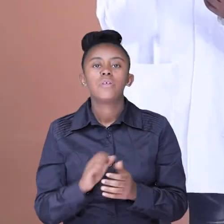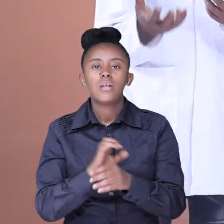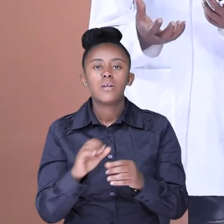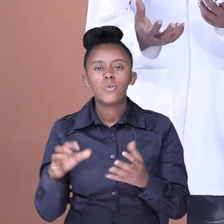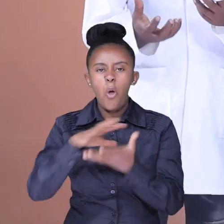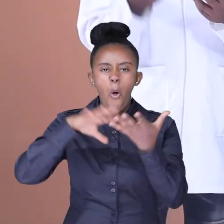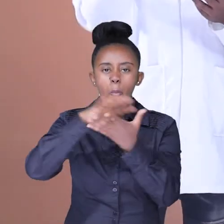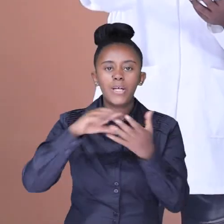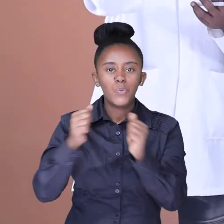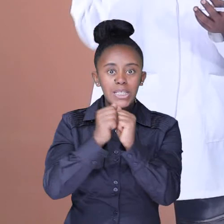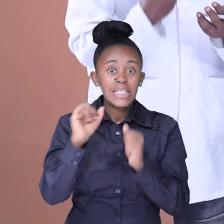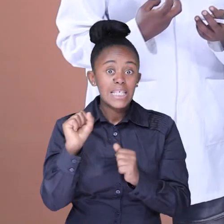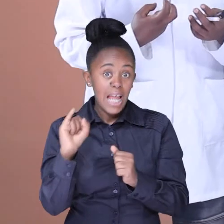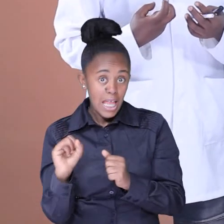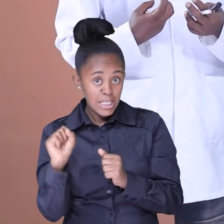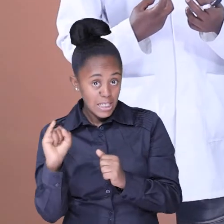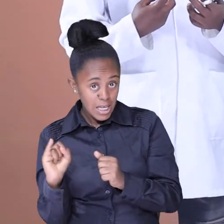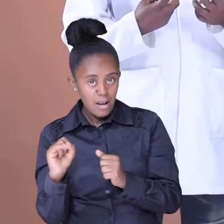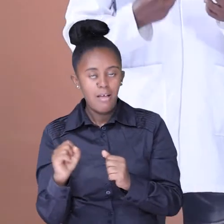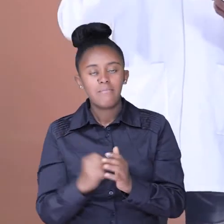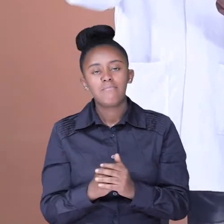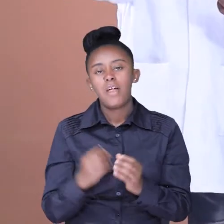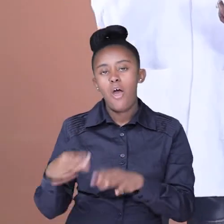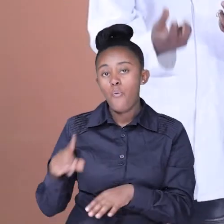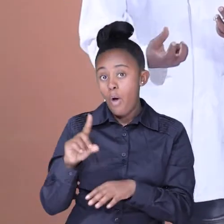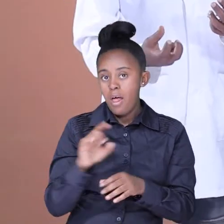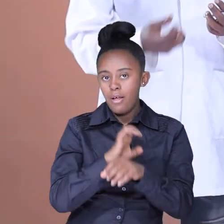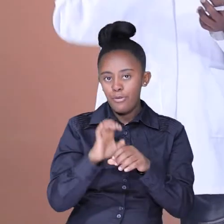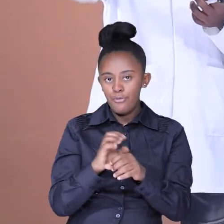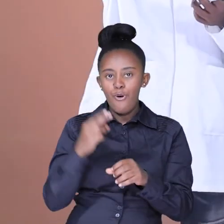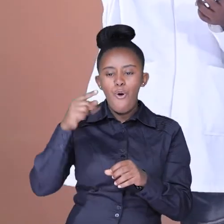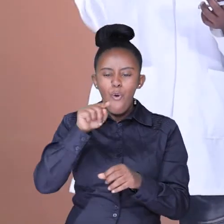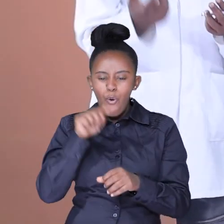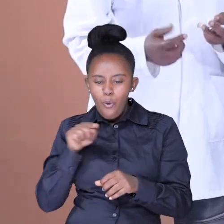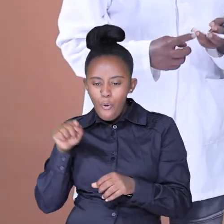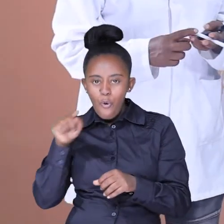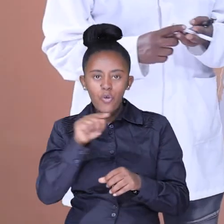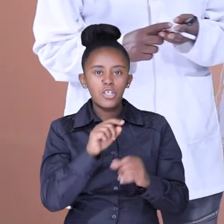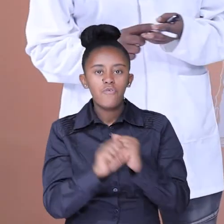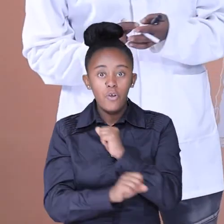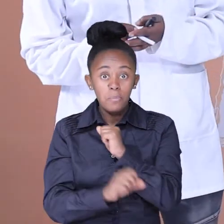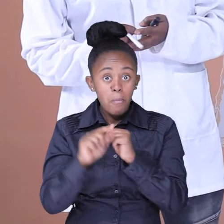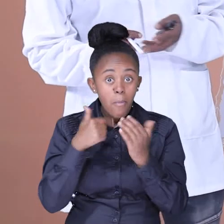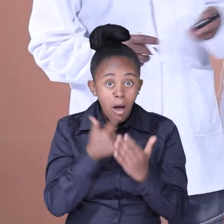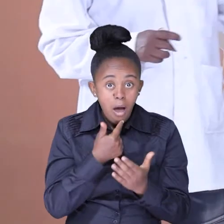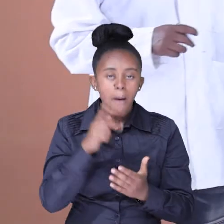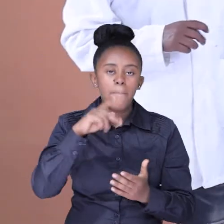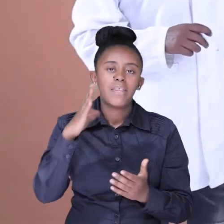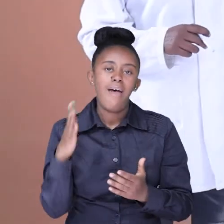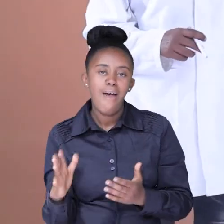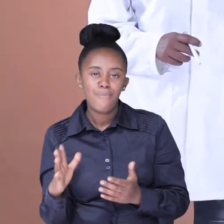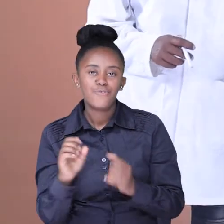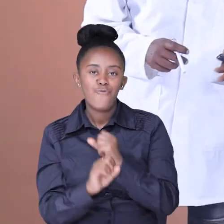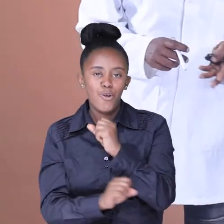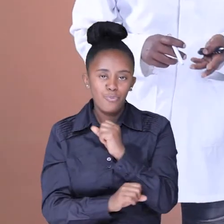with silicon atom, there is a lack of 1 electron. And a hole is formed. Therefore, p-type semiconductor is formed. And we